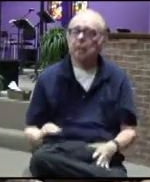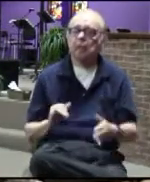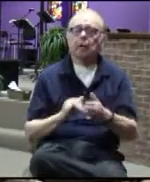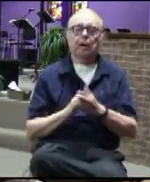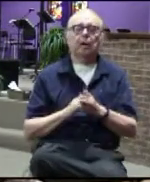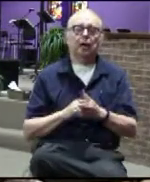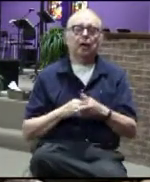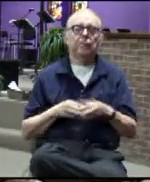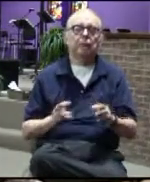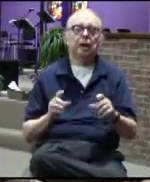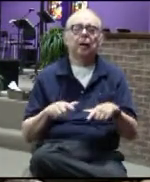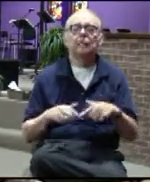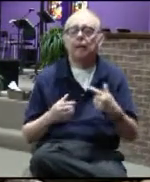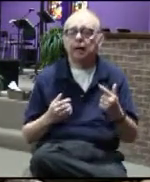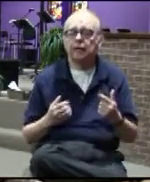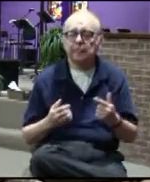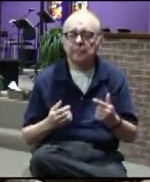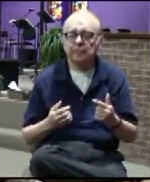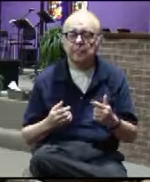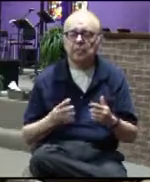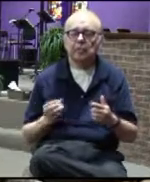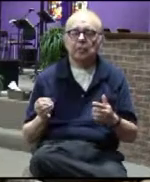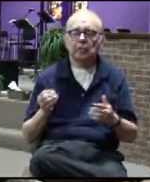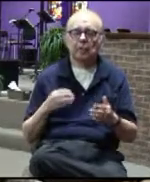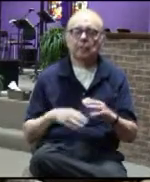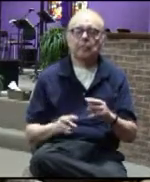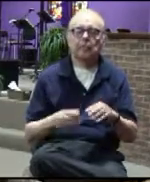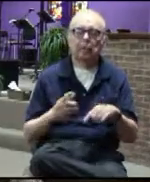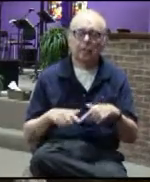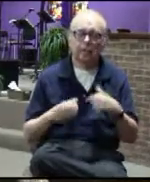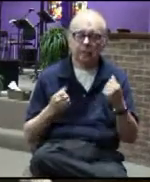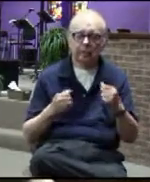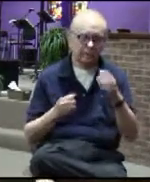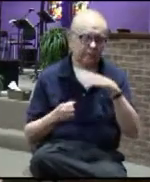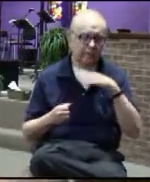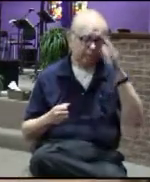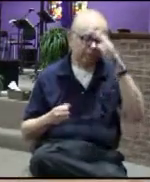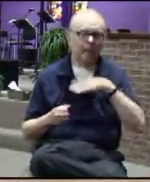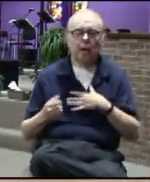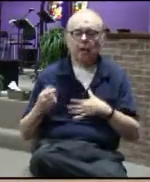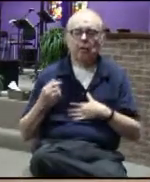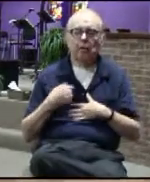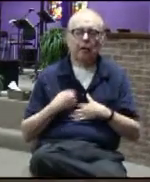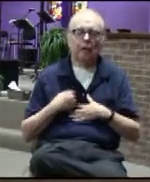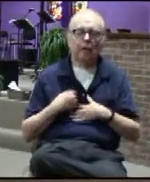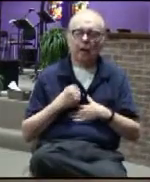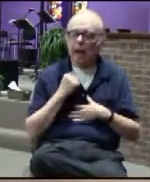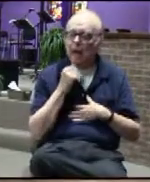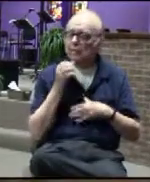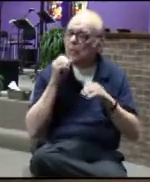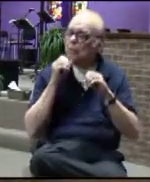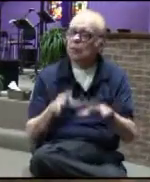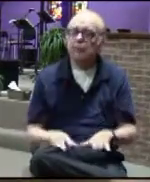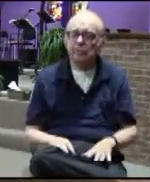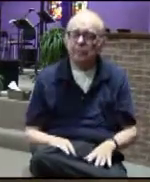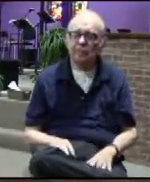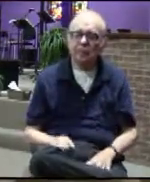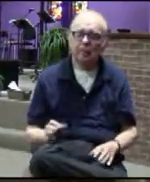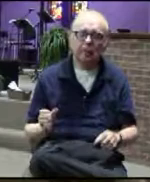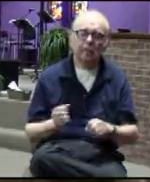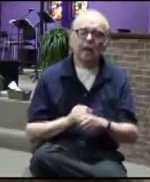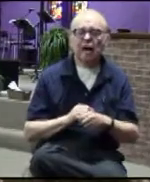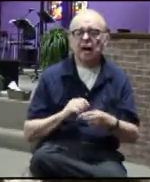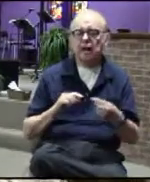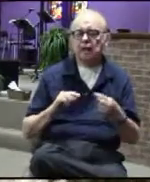it is a way of life and in this way of life ladies and gentlemen I don't lose I get